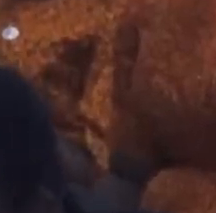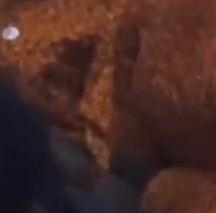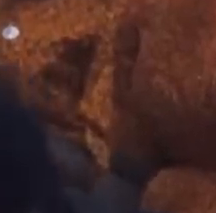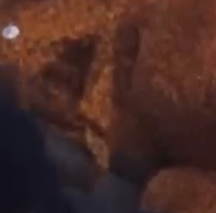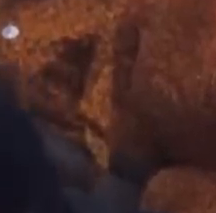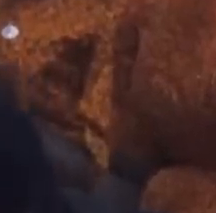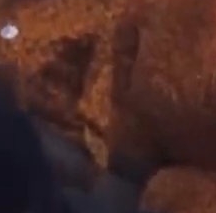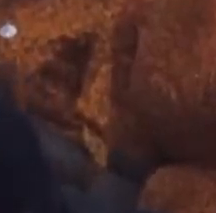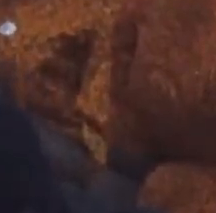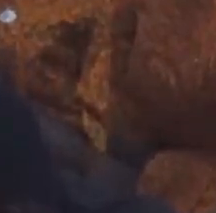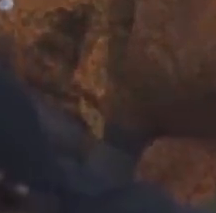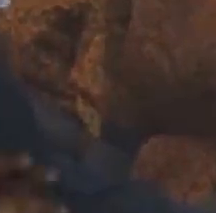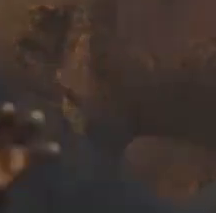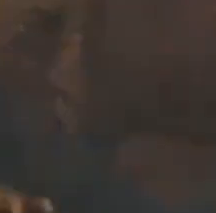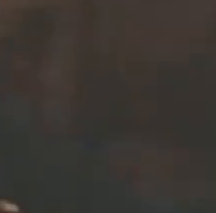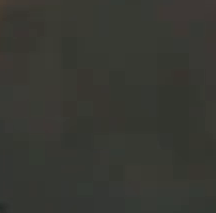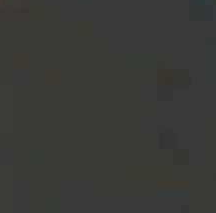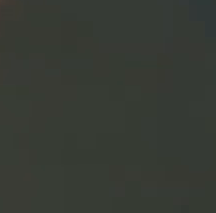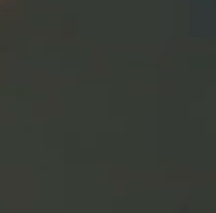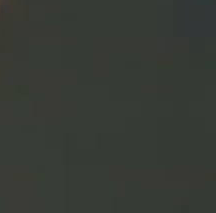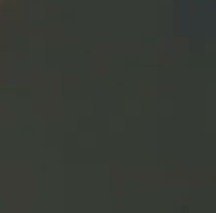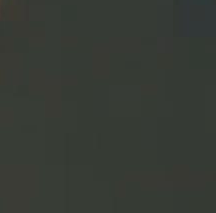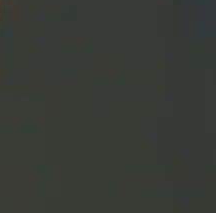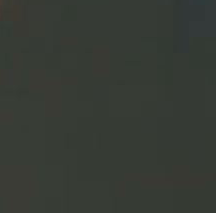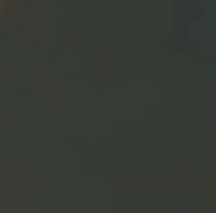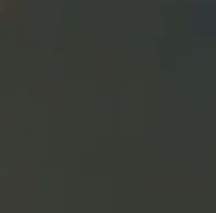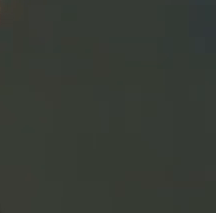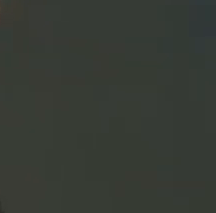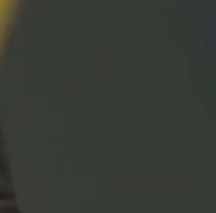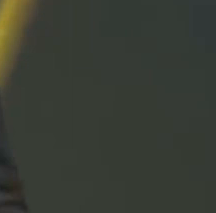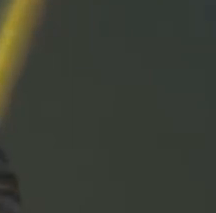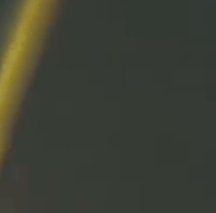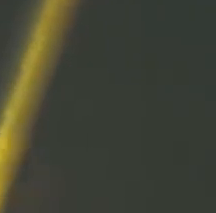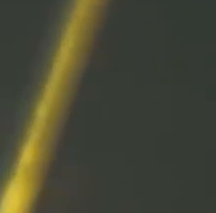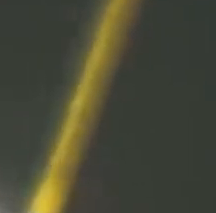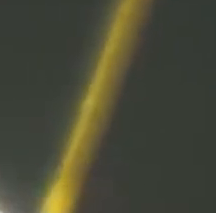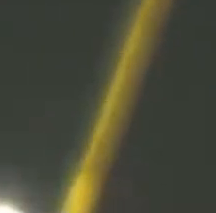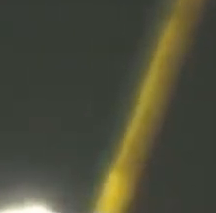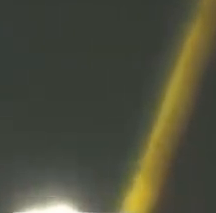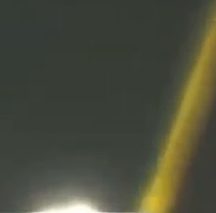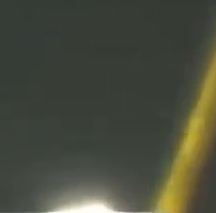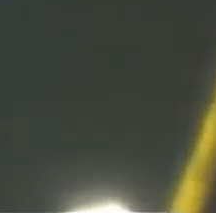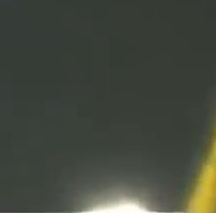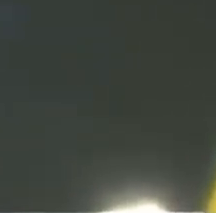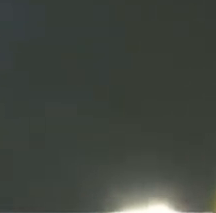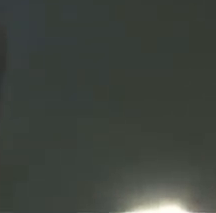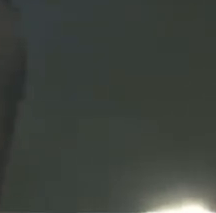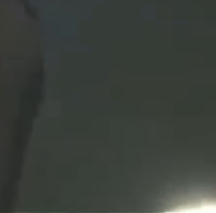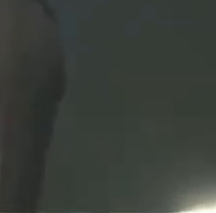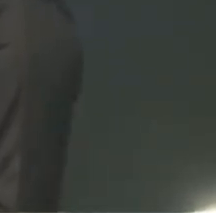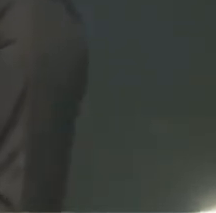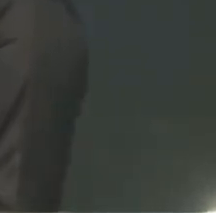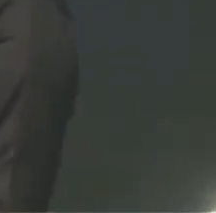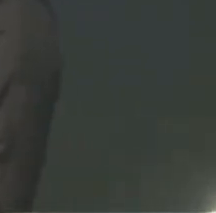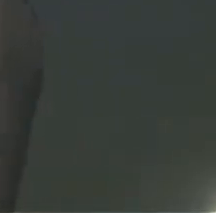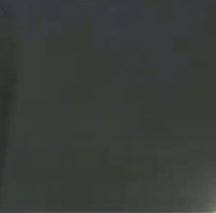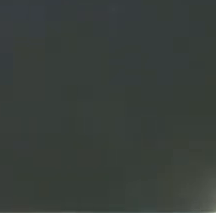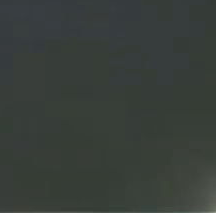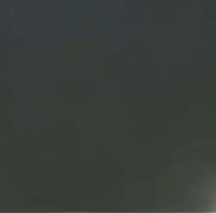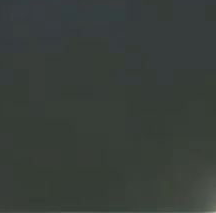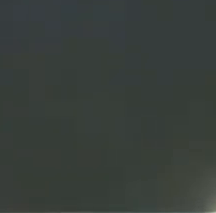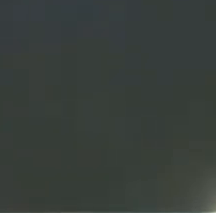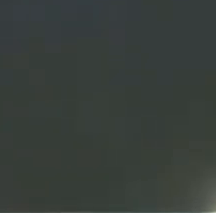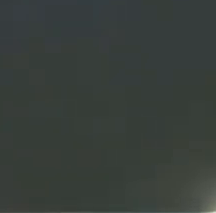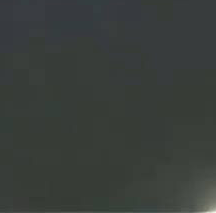as his intent is concerned is the Holy Scripture. Please write. So the Scripture is the principal